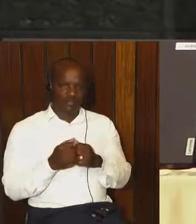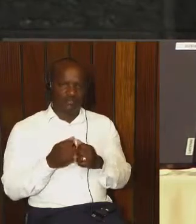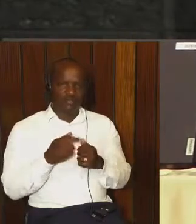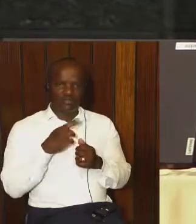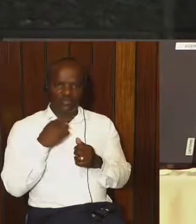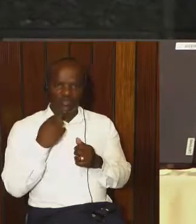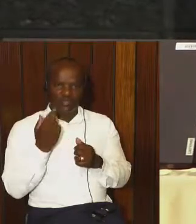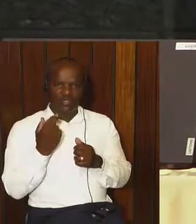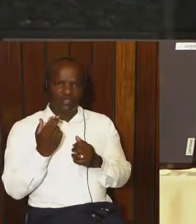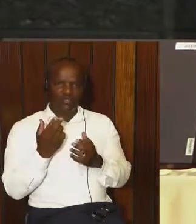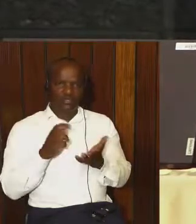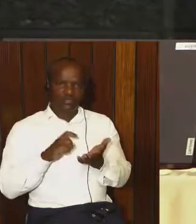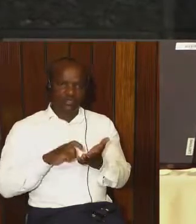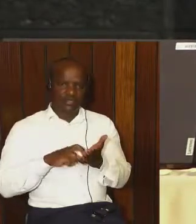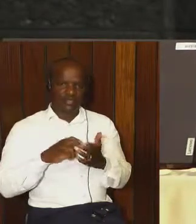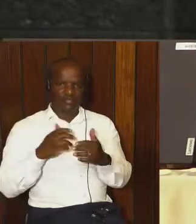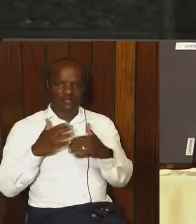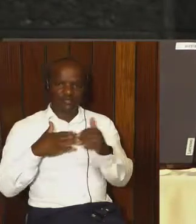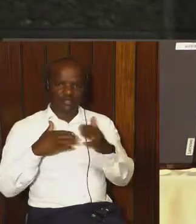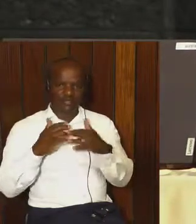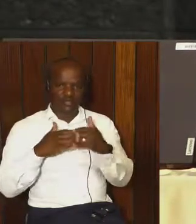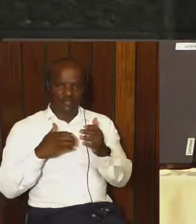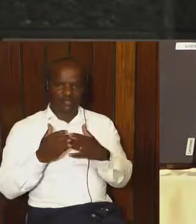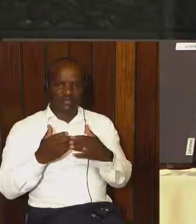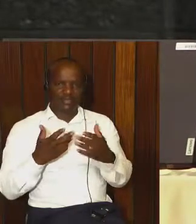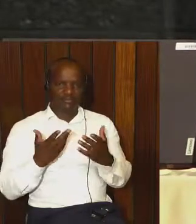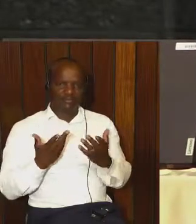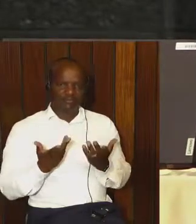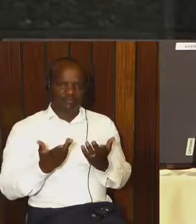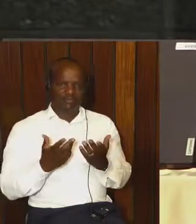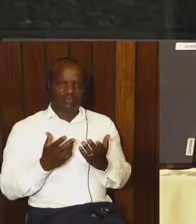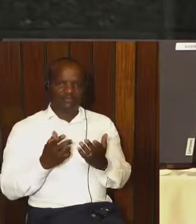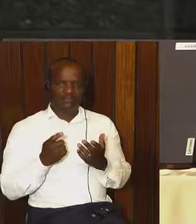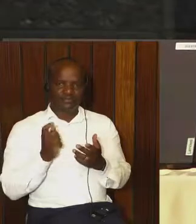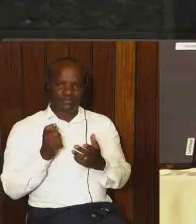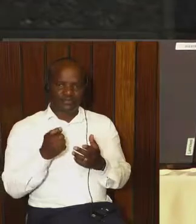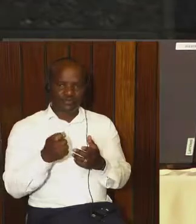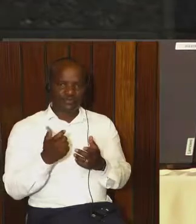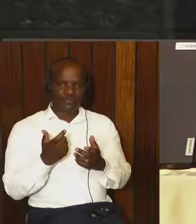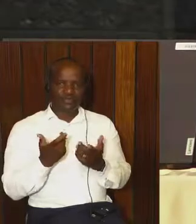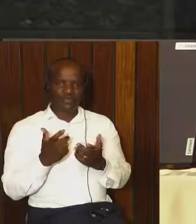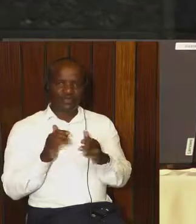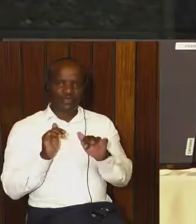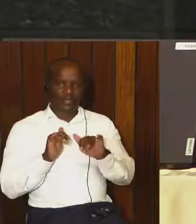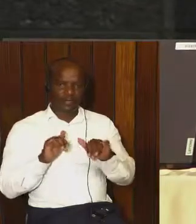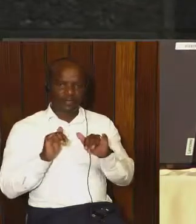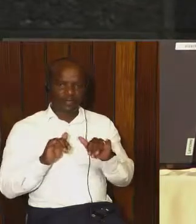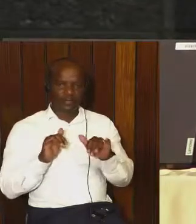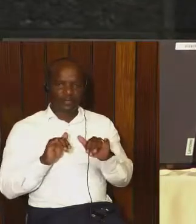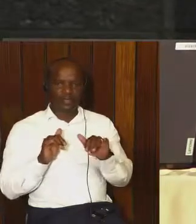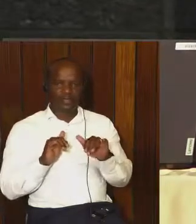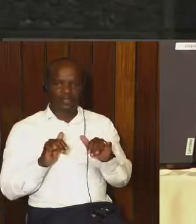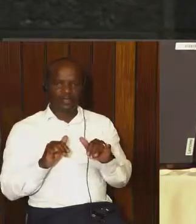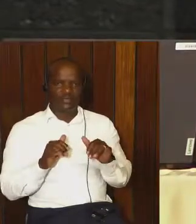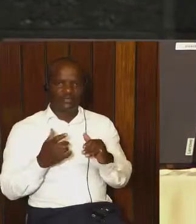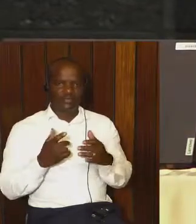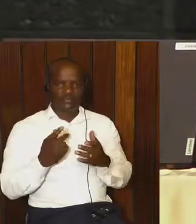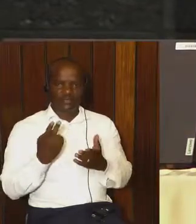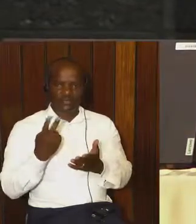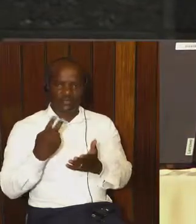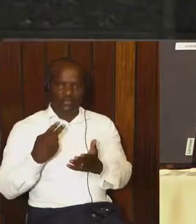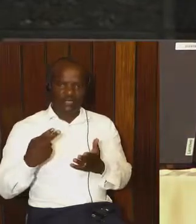need to build in that area, quicker than if we could have gone and waited for us to get the